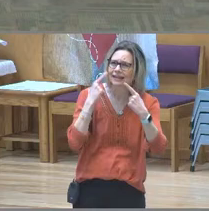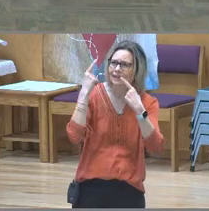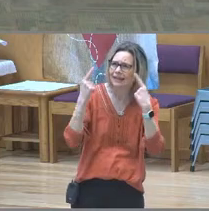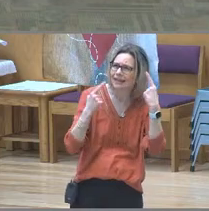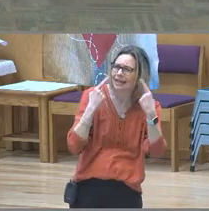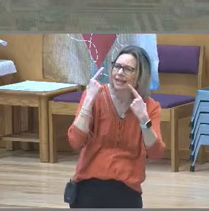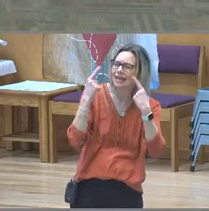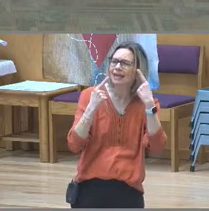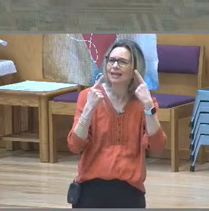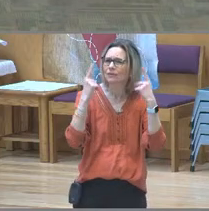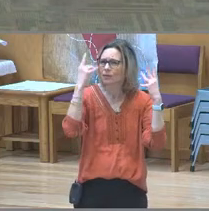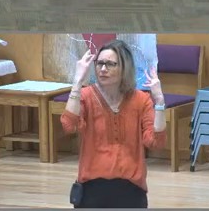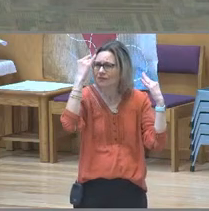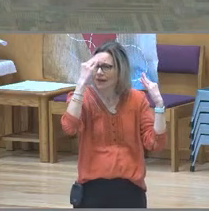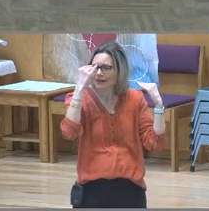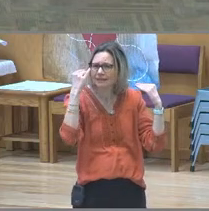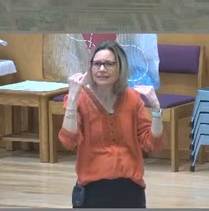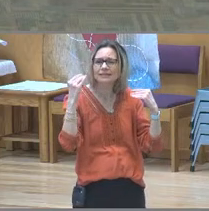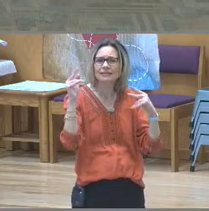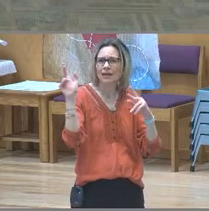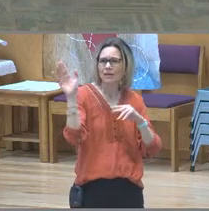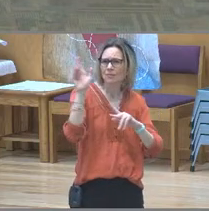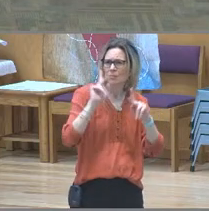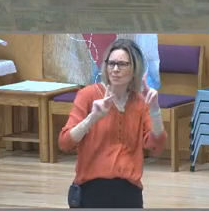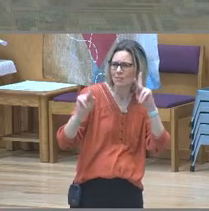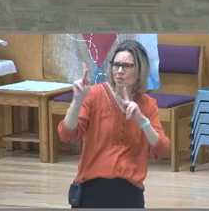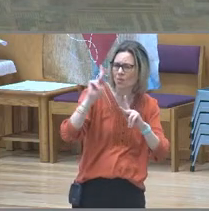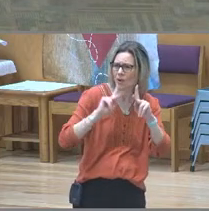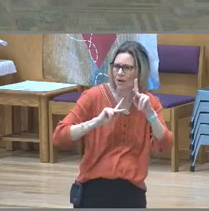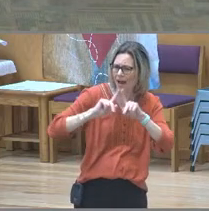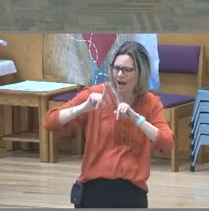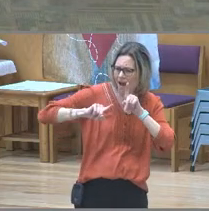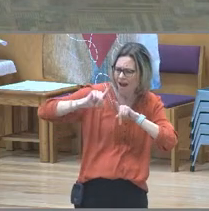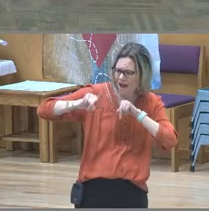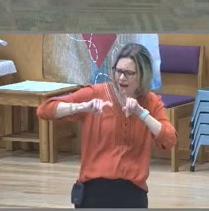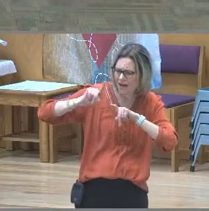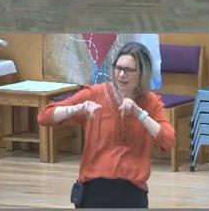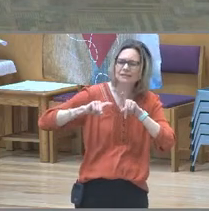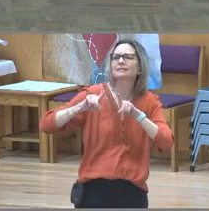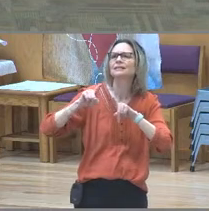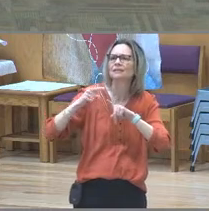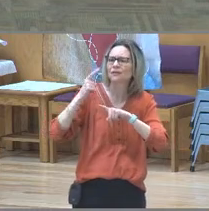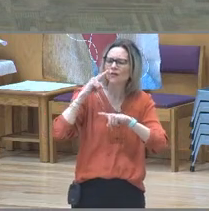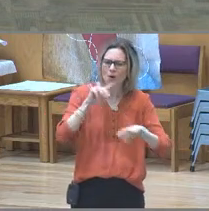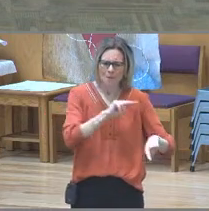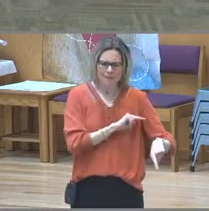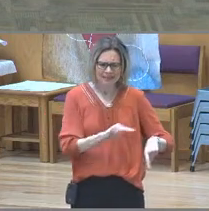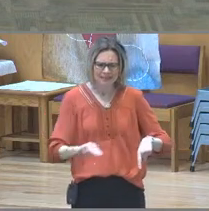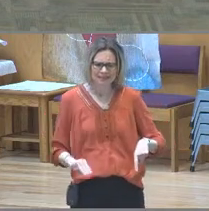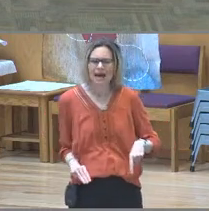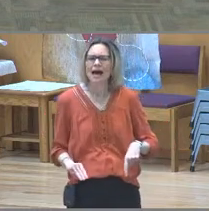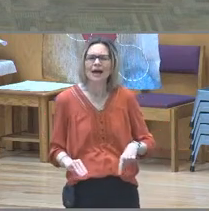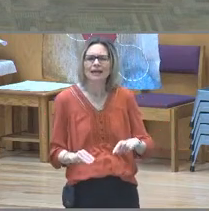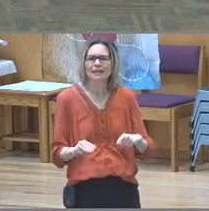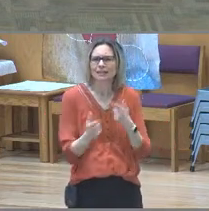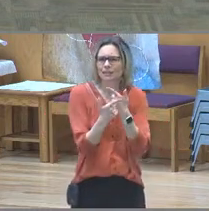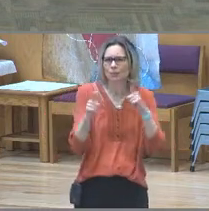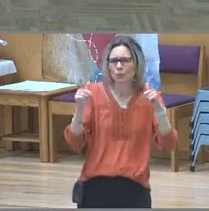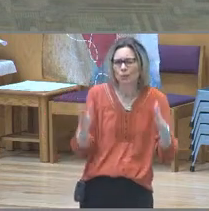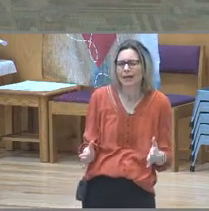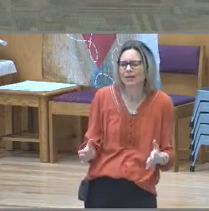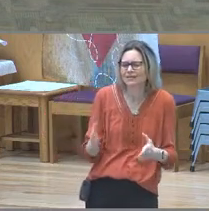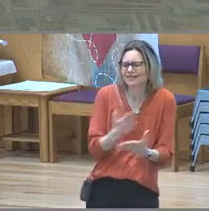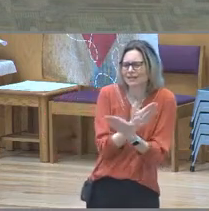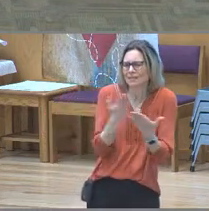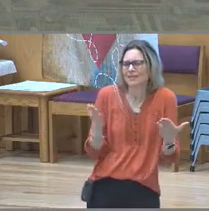and we were reflecting that as people were asking for an army, for a Messiah, from a liberator, for something that